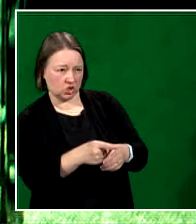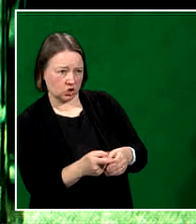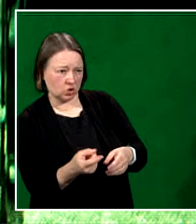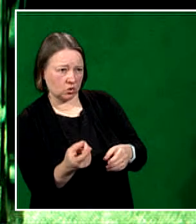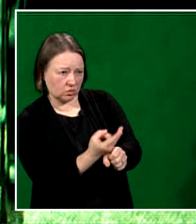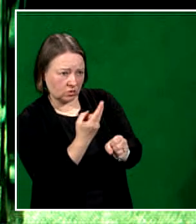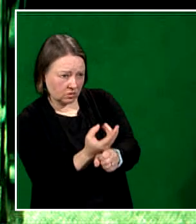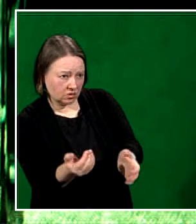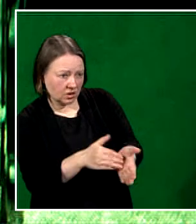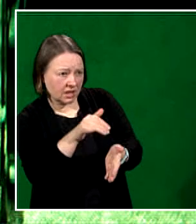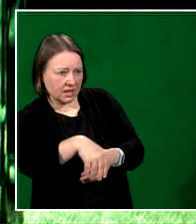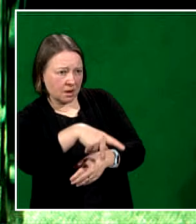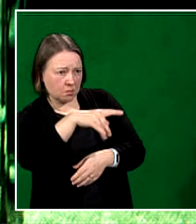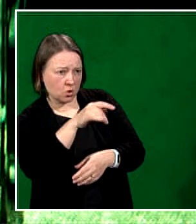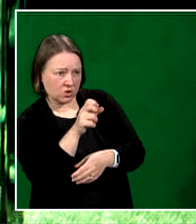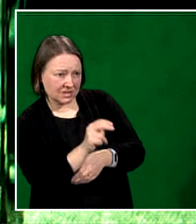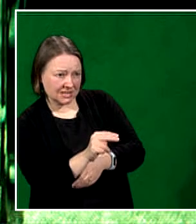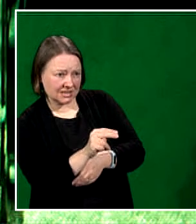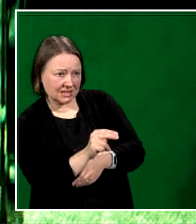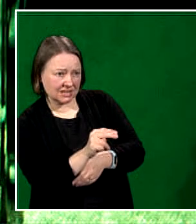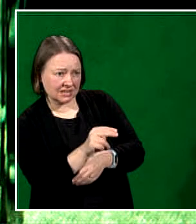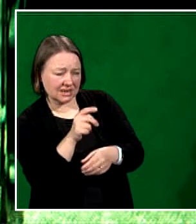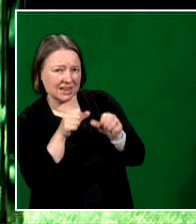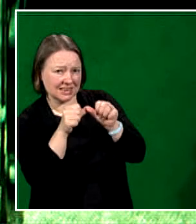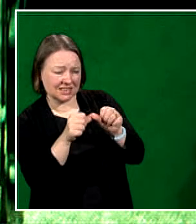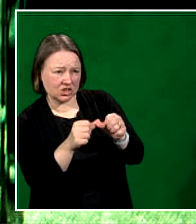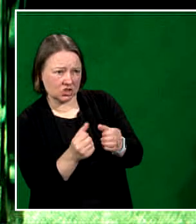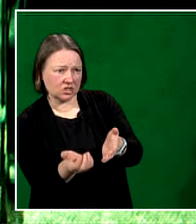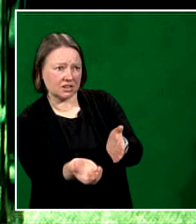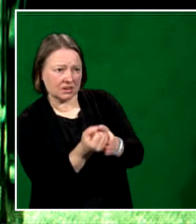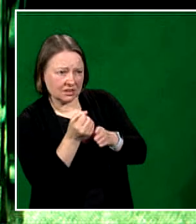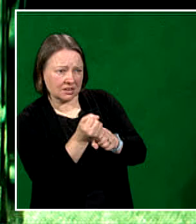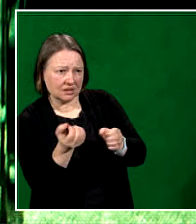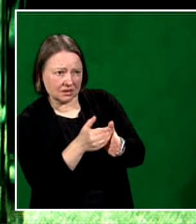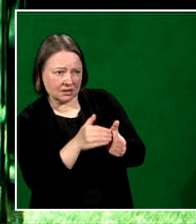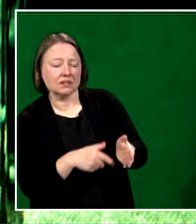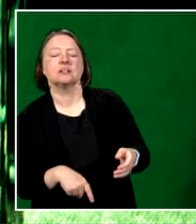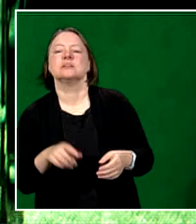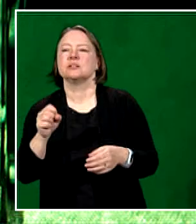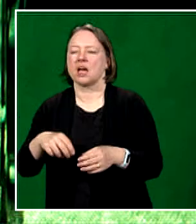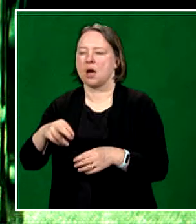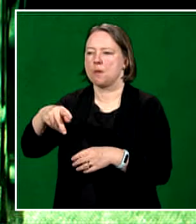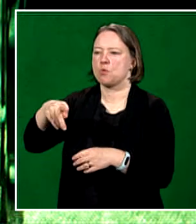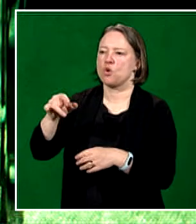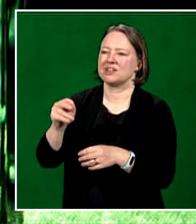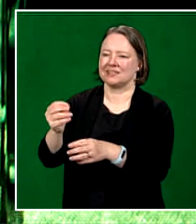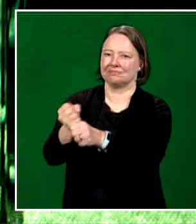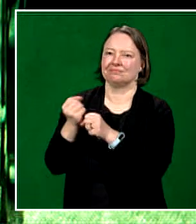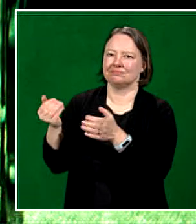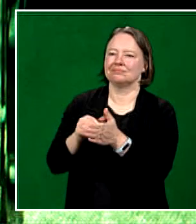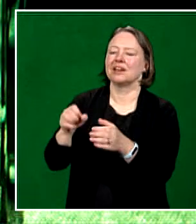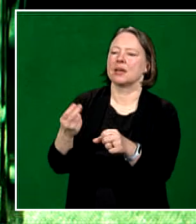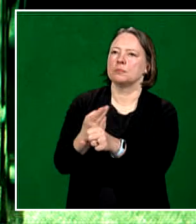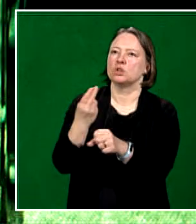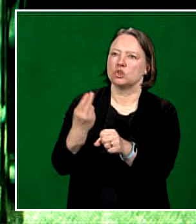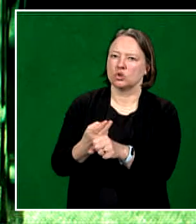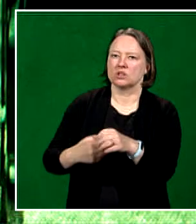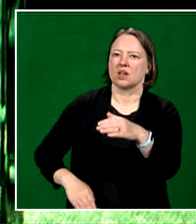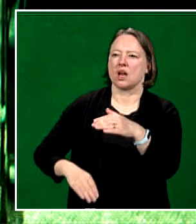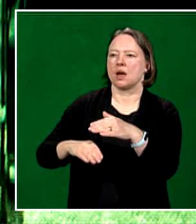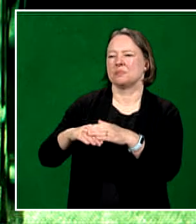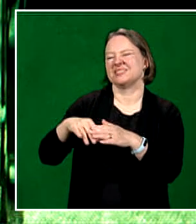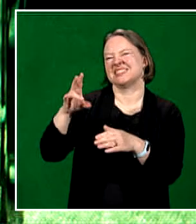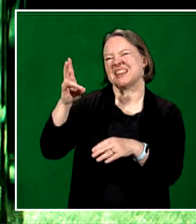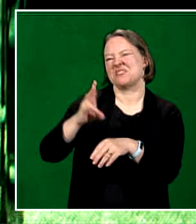that protein? Is that continuously recovered? Yeah, the protein can be recovered and they can be used up to 7 to